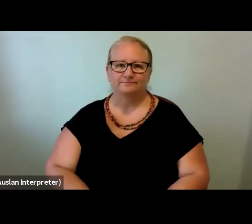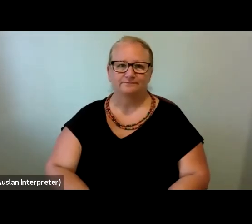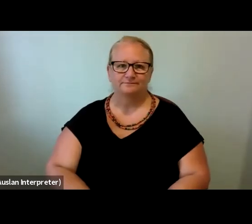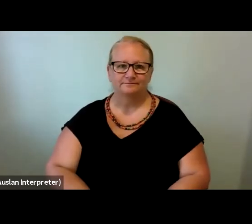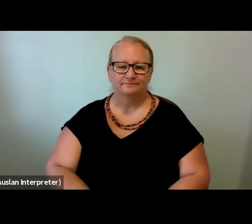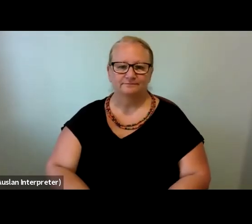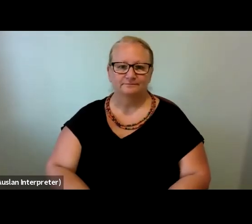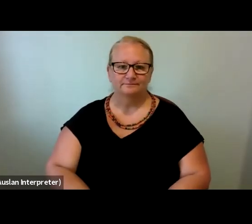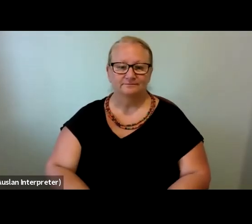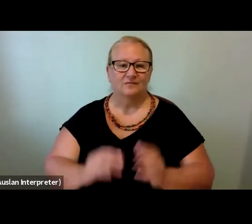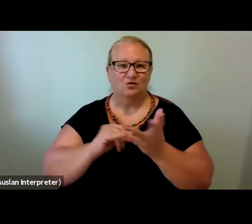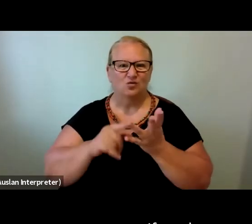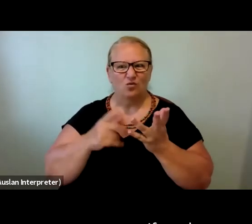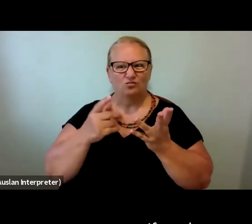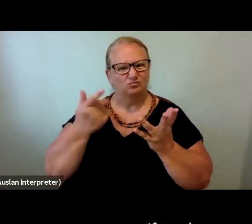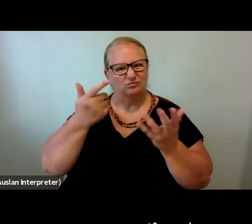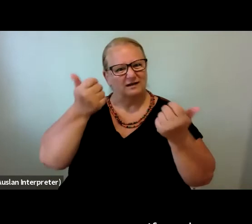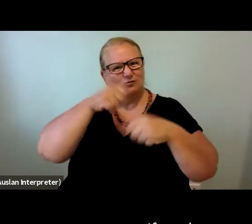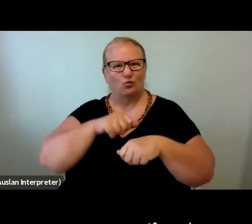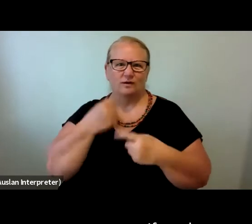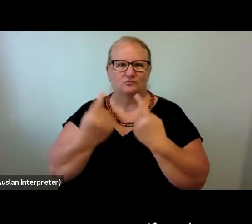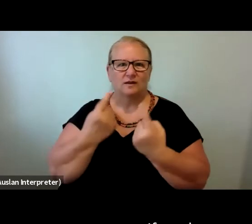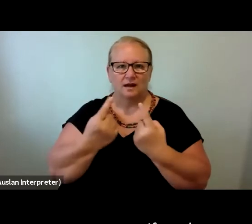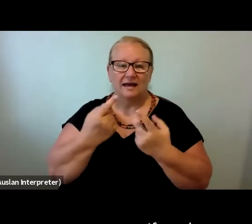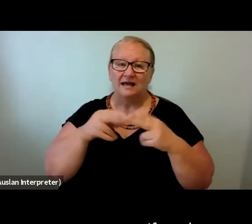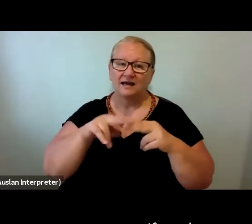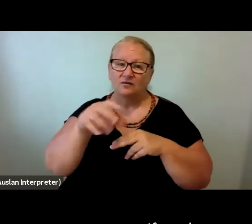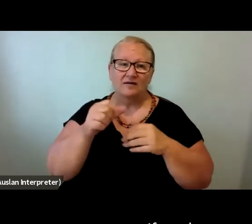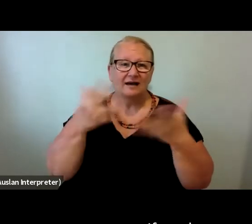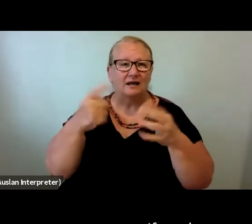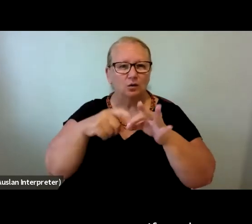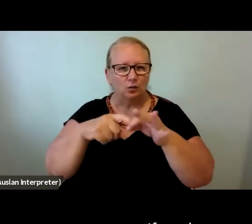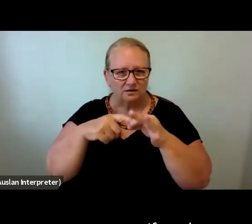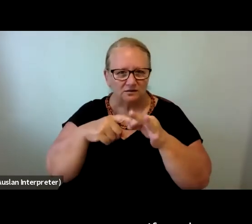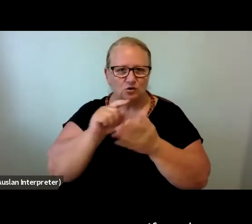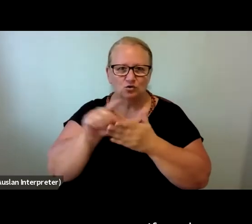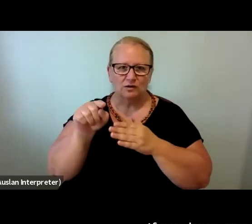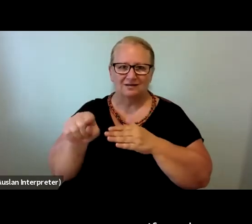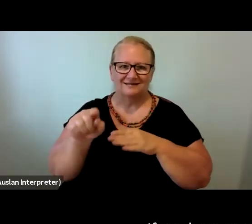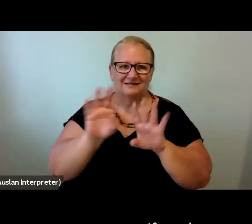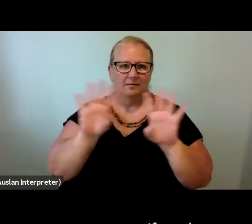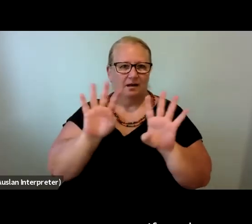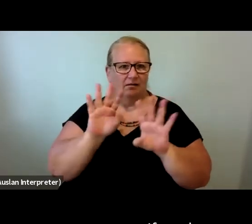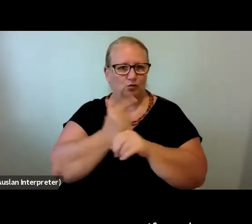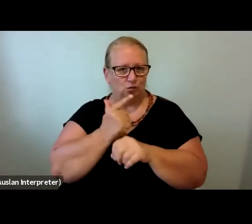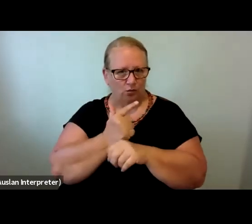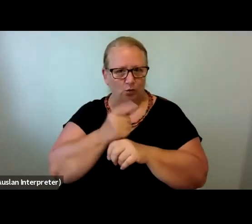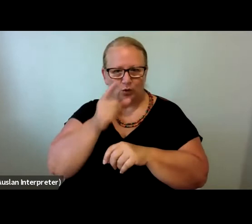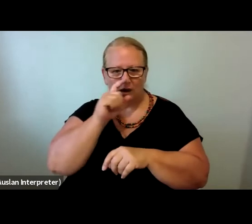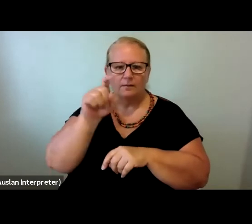and let's all get to know each other. If you have any questions during this panel talk, you can click the Q&A